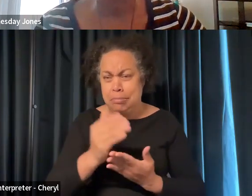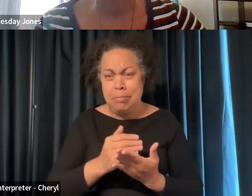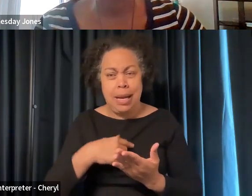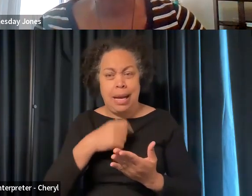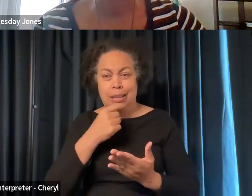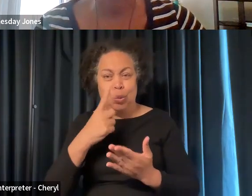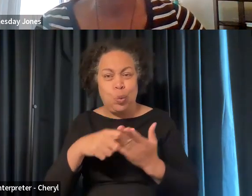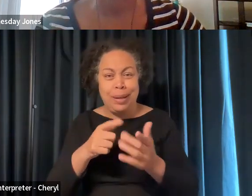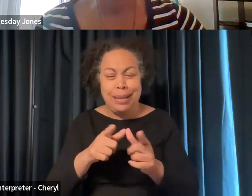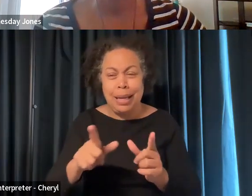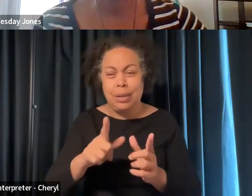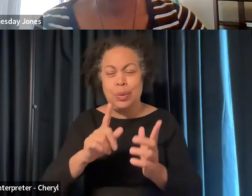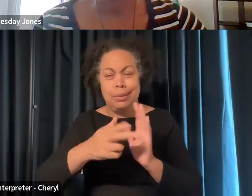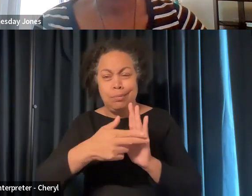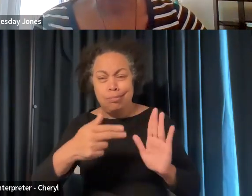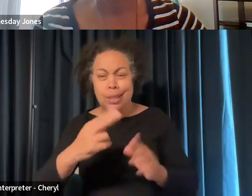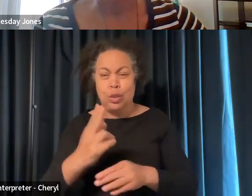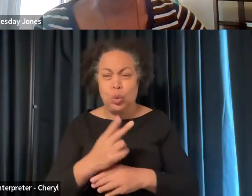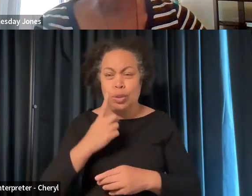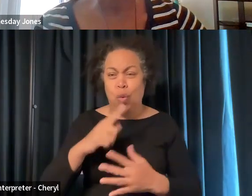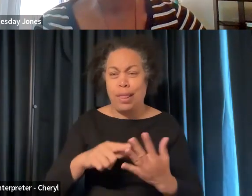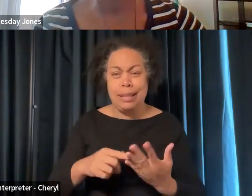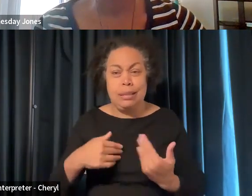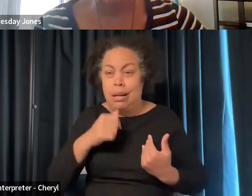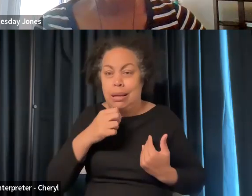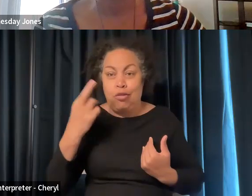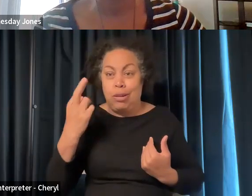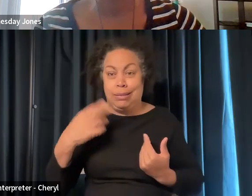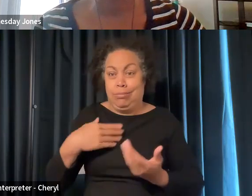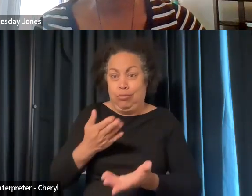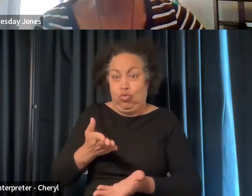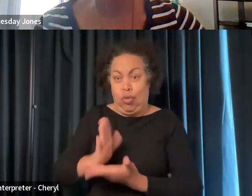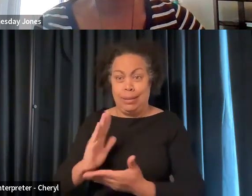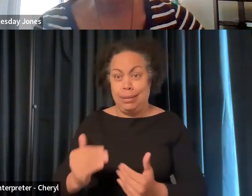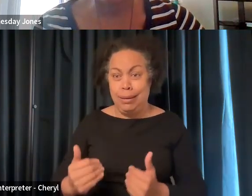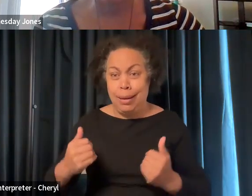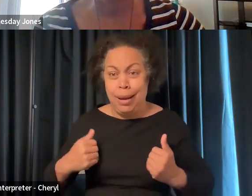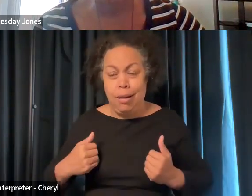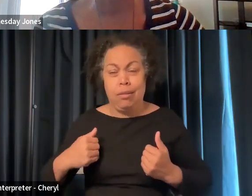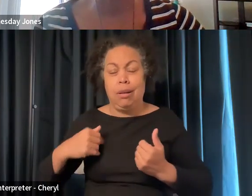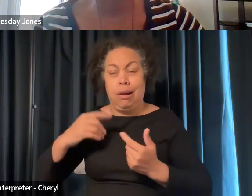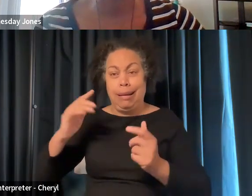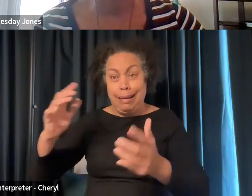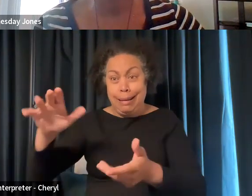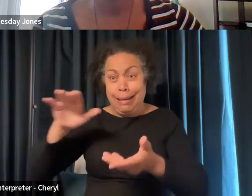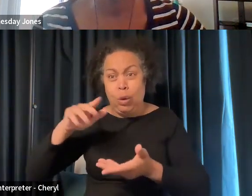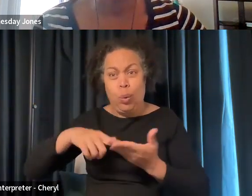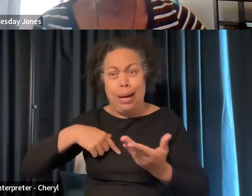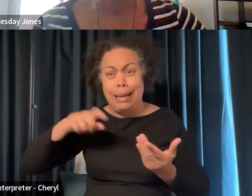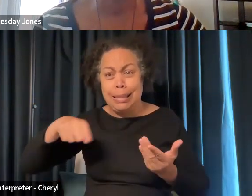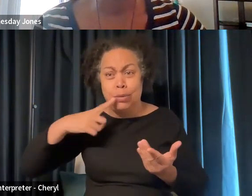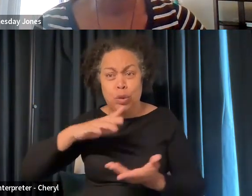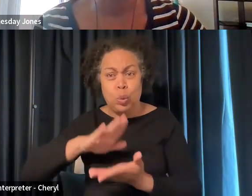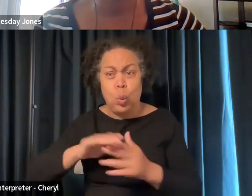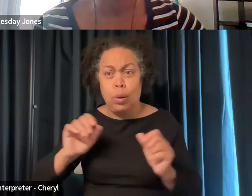was struggling with things, or that I had rights that could get me the things that I needed for school.